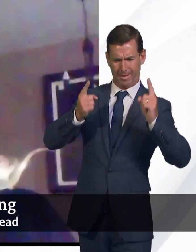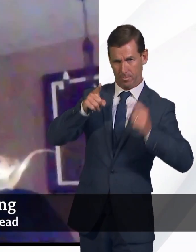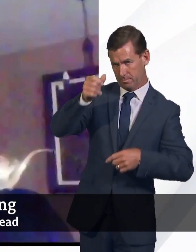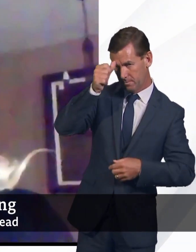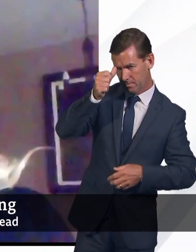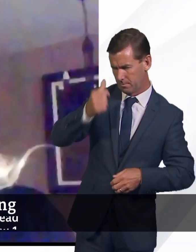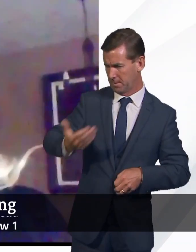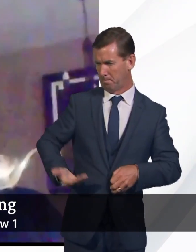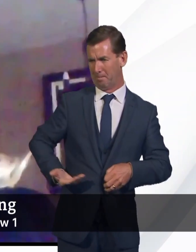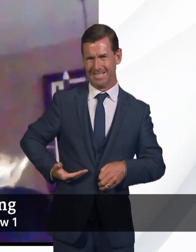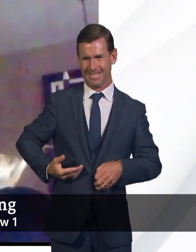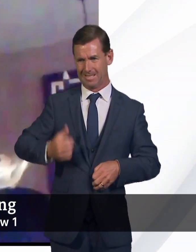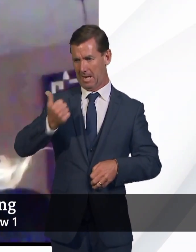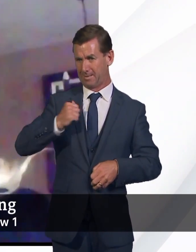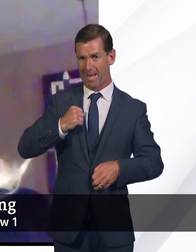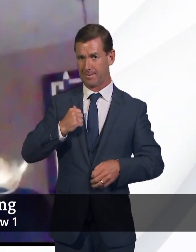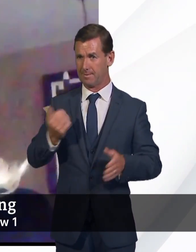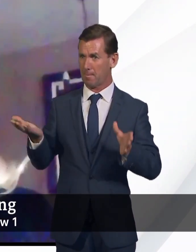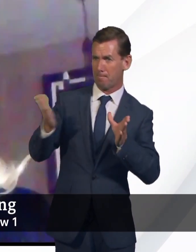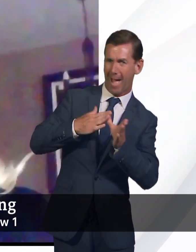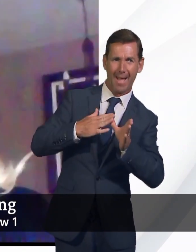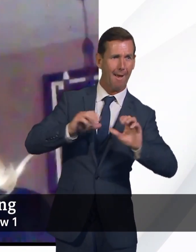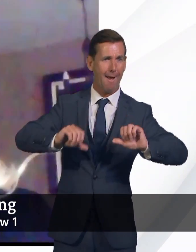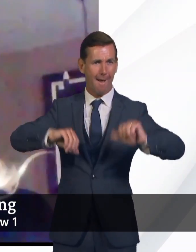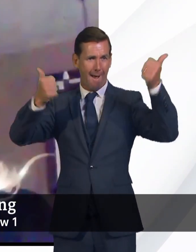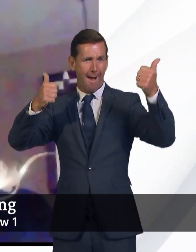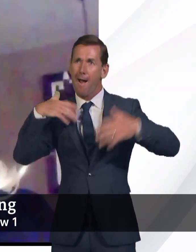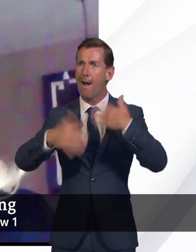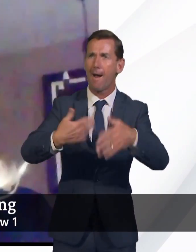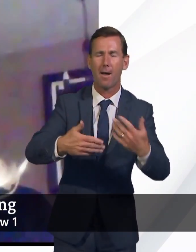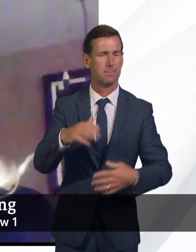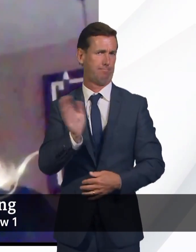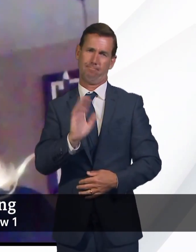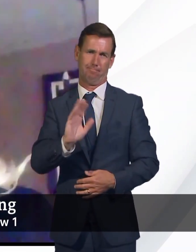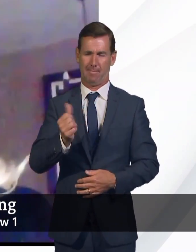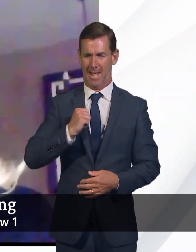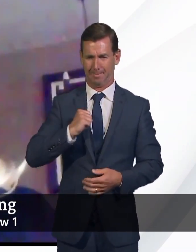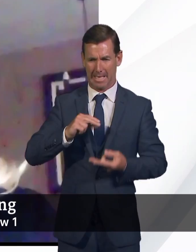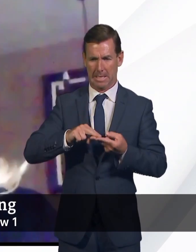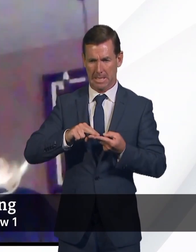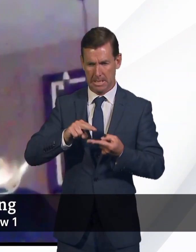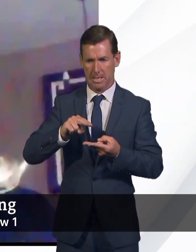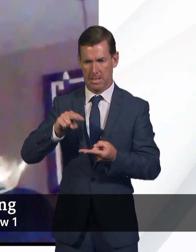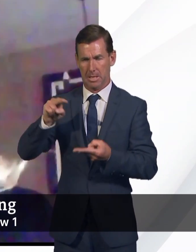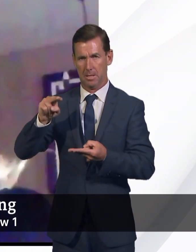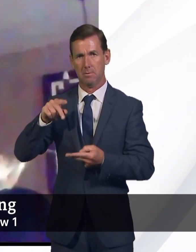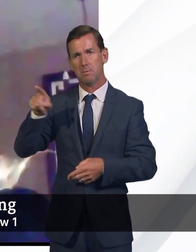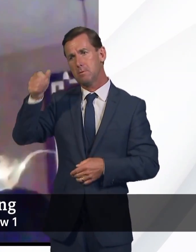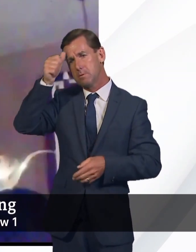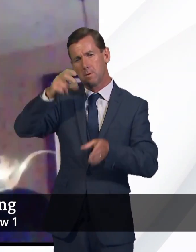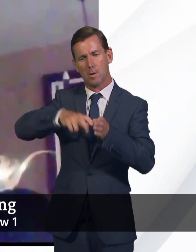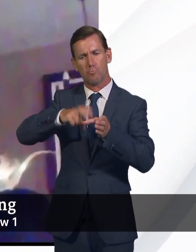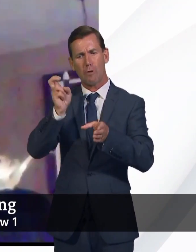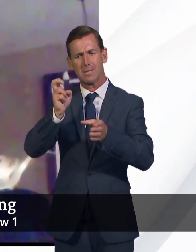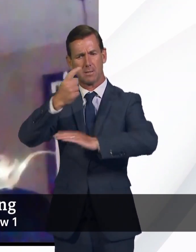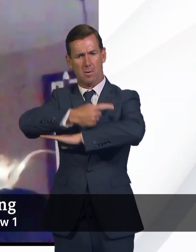very slow recovery. This week, members of the devolved executive were briefed by government that Brexit border posts will be required within